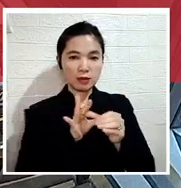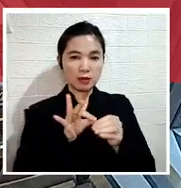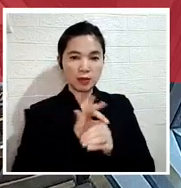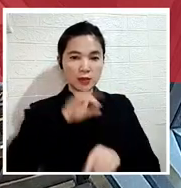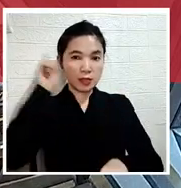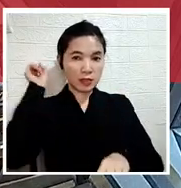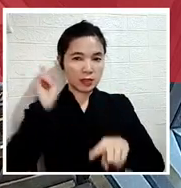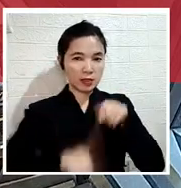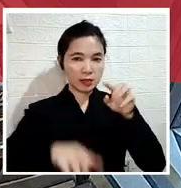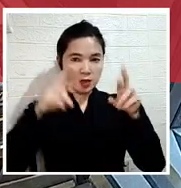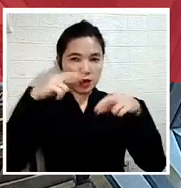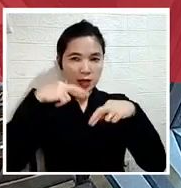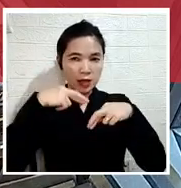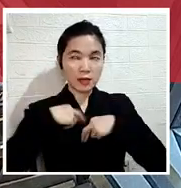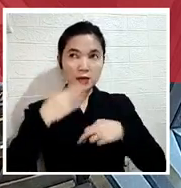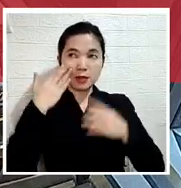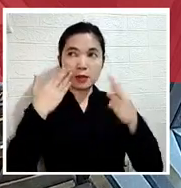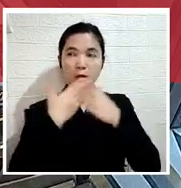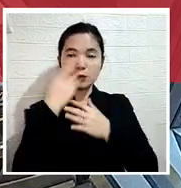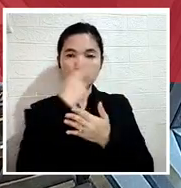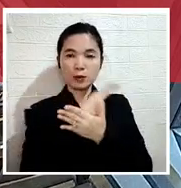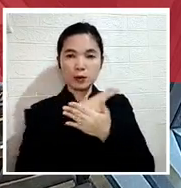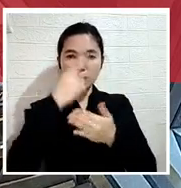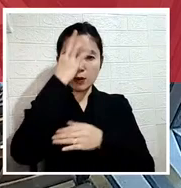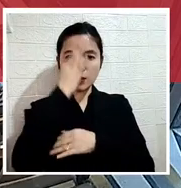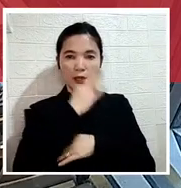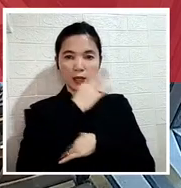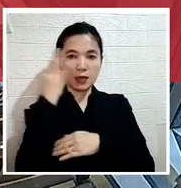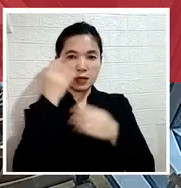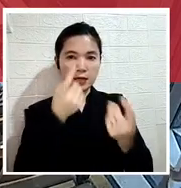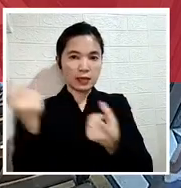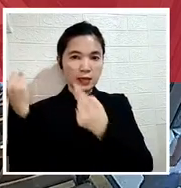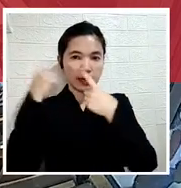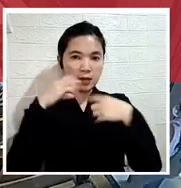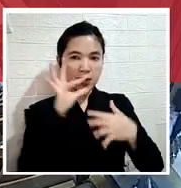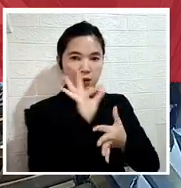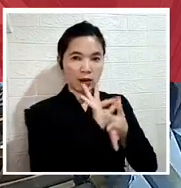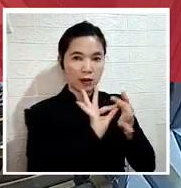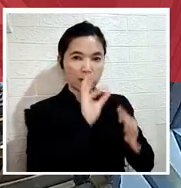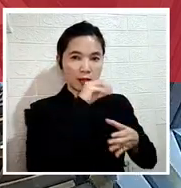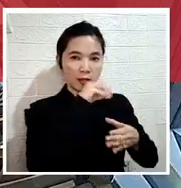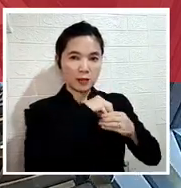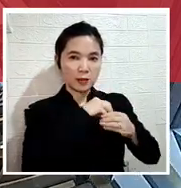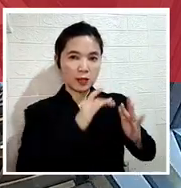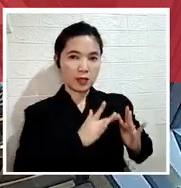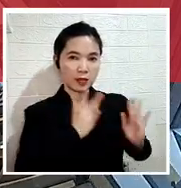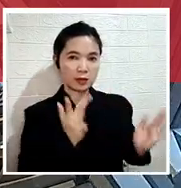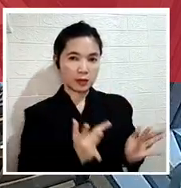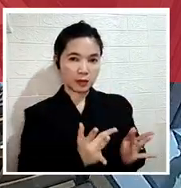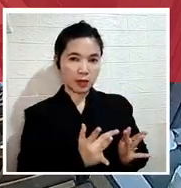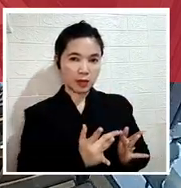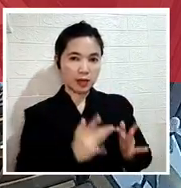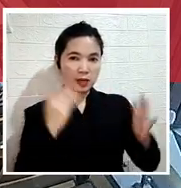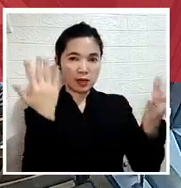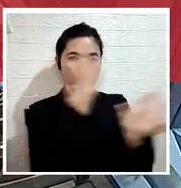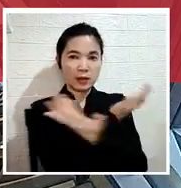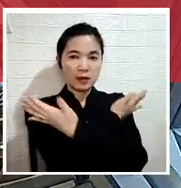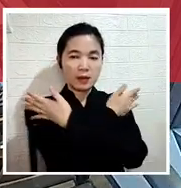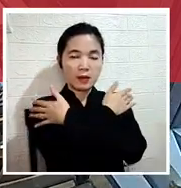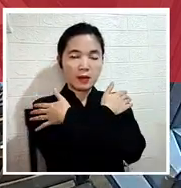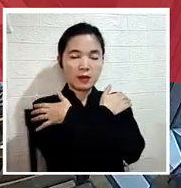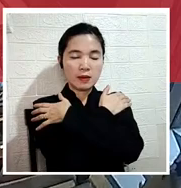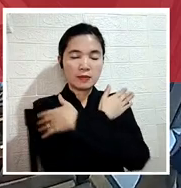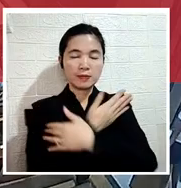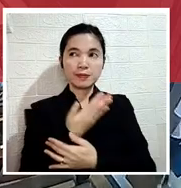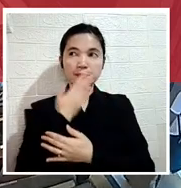this moment receive you sacramentally, come at least spiritually into my heart. I embrace you as if you